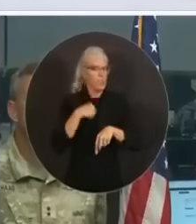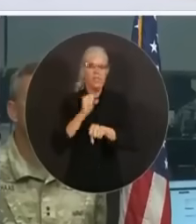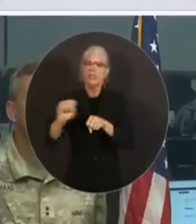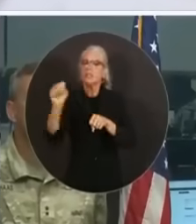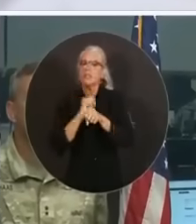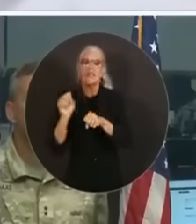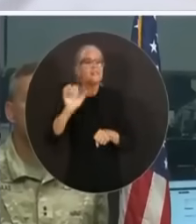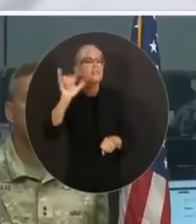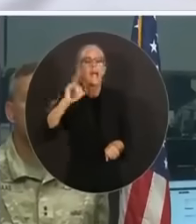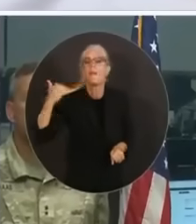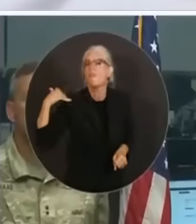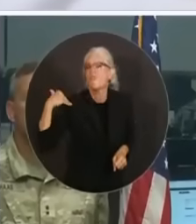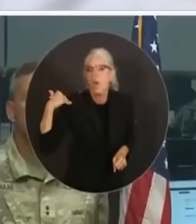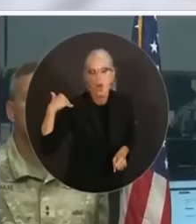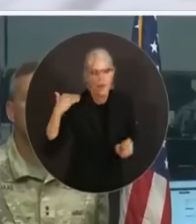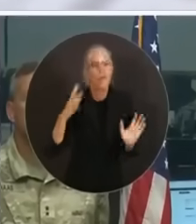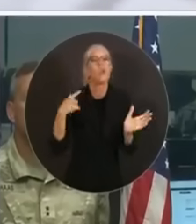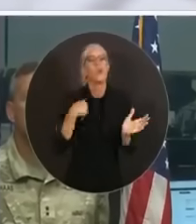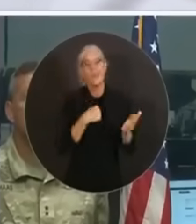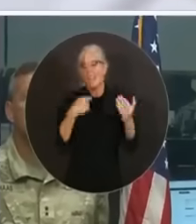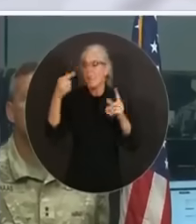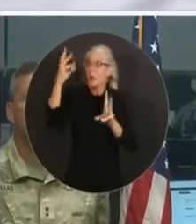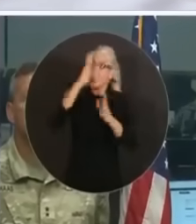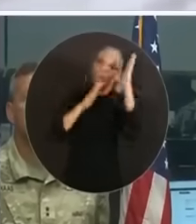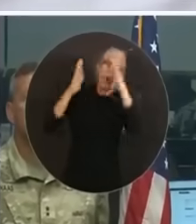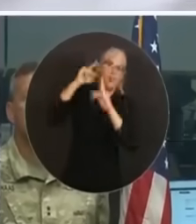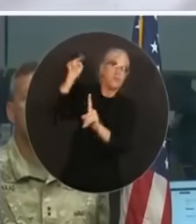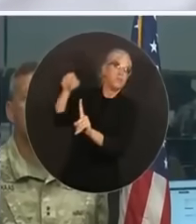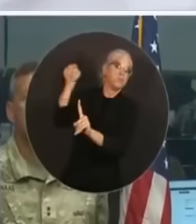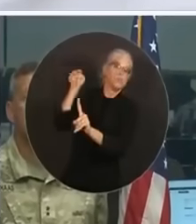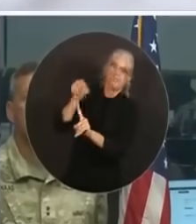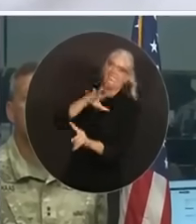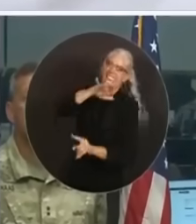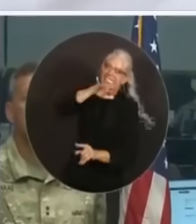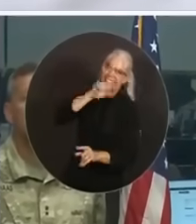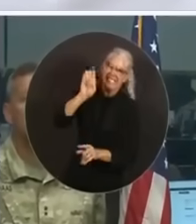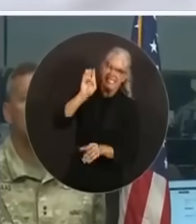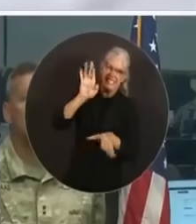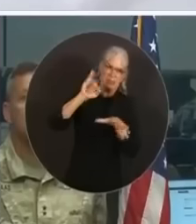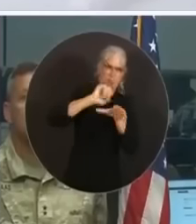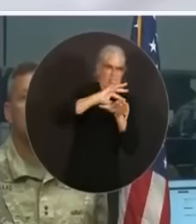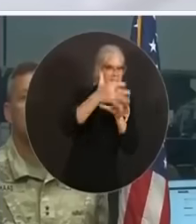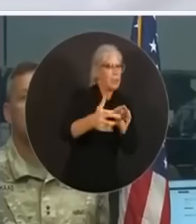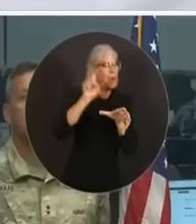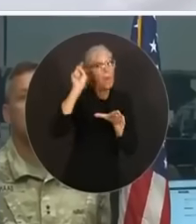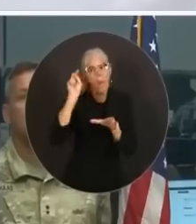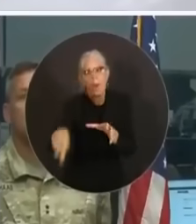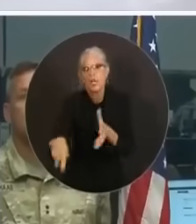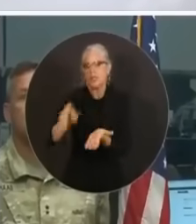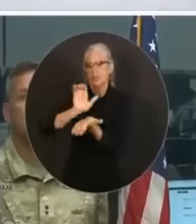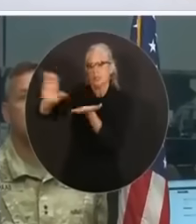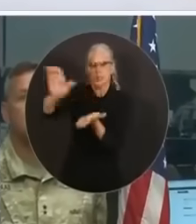but then obviously we have this debris removal mission that we've dived into to be able to help these local